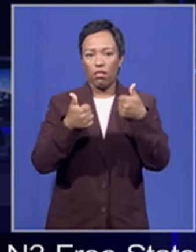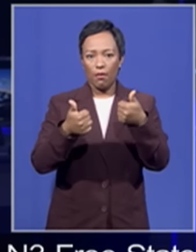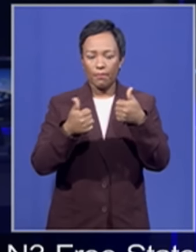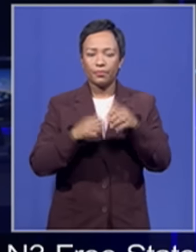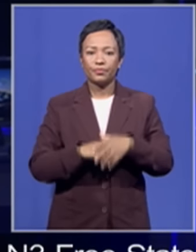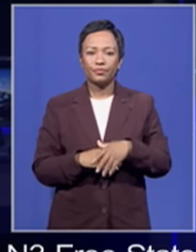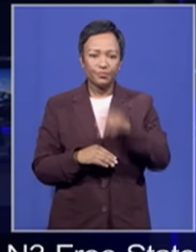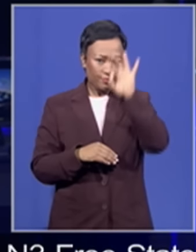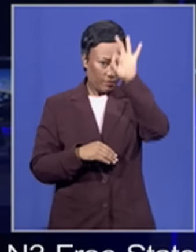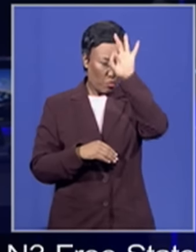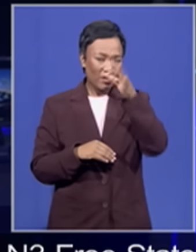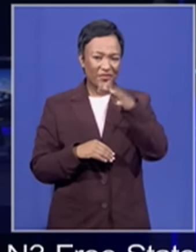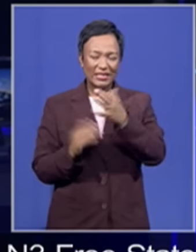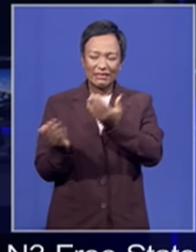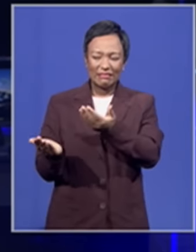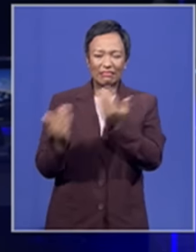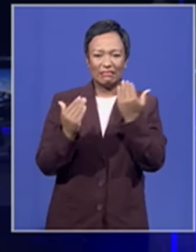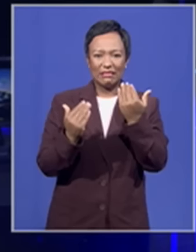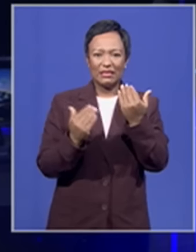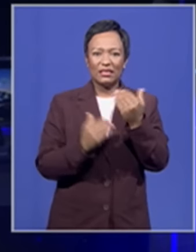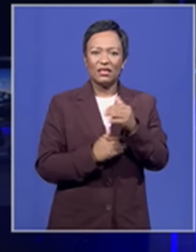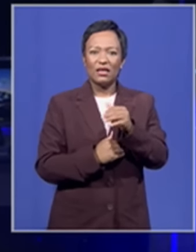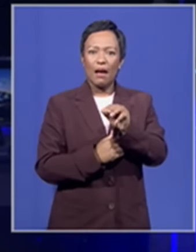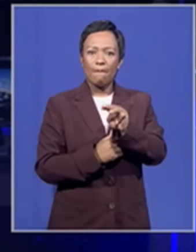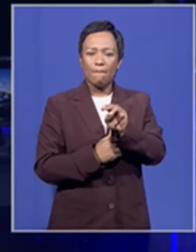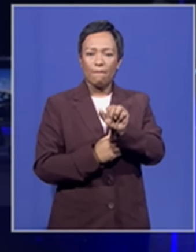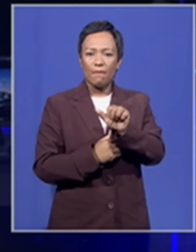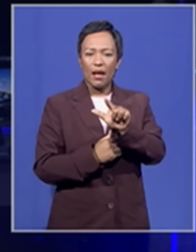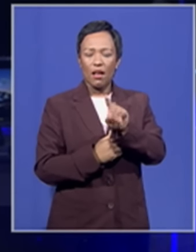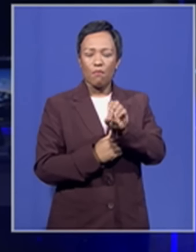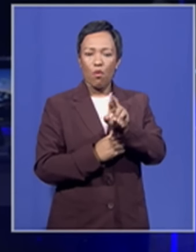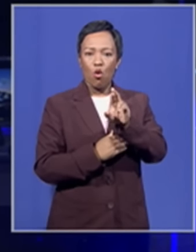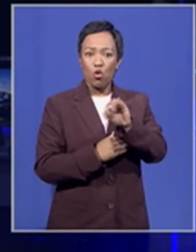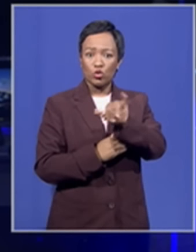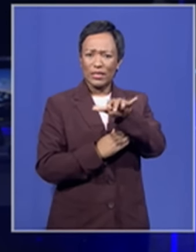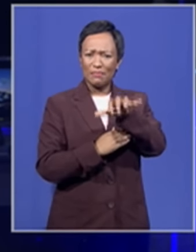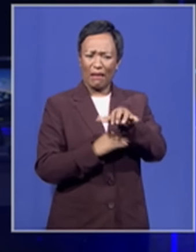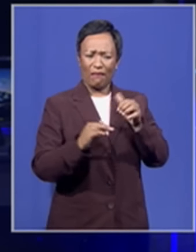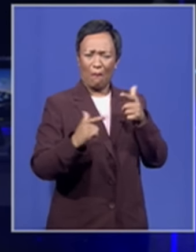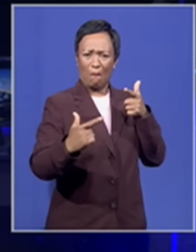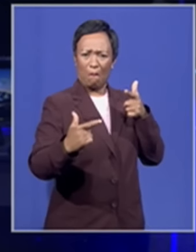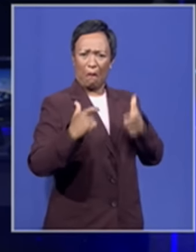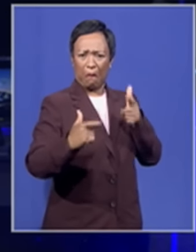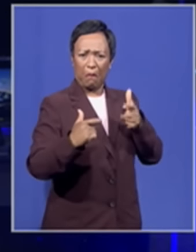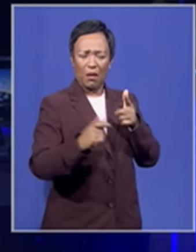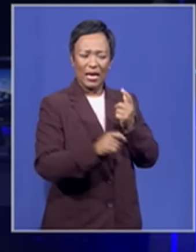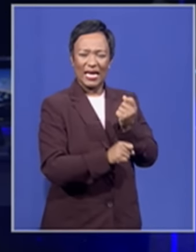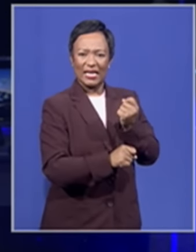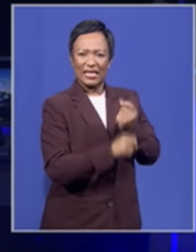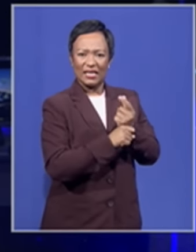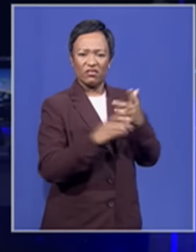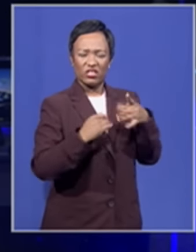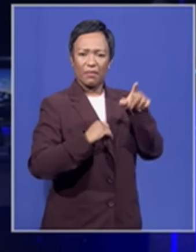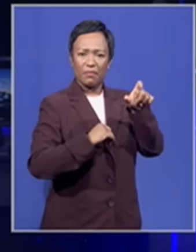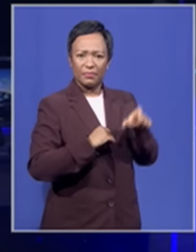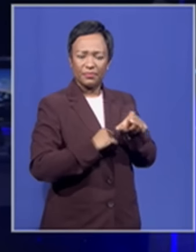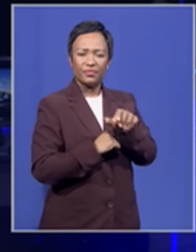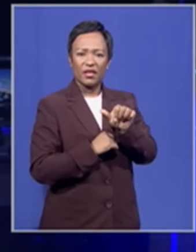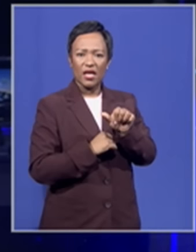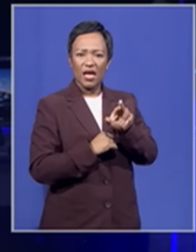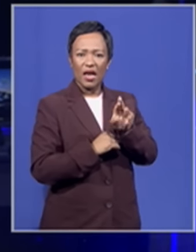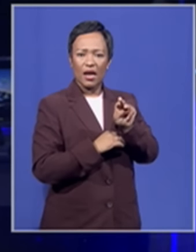bitsetswa ketsalong e nyarosang ya uthunyana Malboro ka leboa ho Johannesburg mo modulasetulo wa mokgatlo wa ditekesi wa ARMSTA